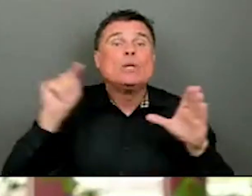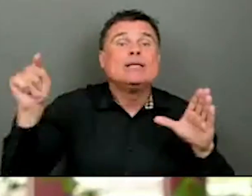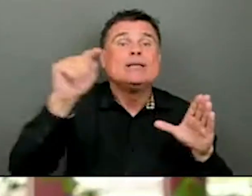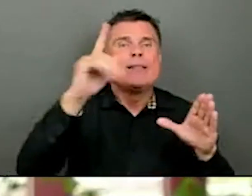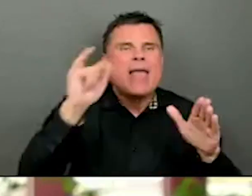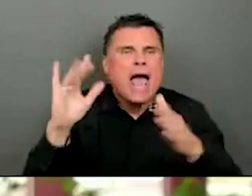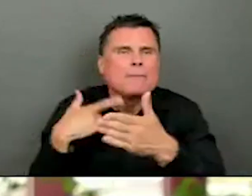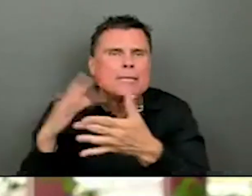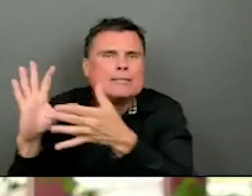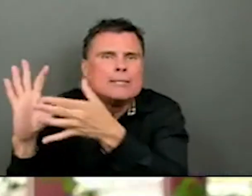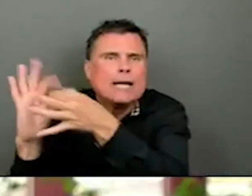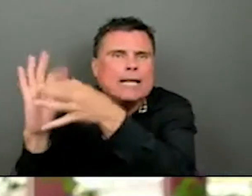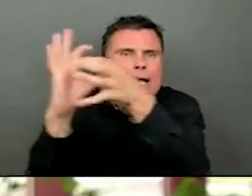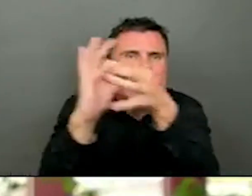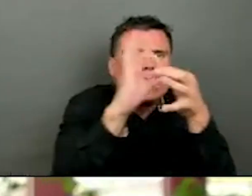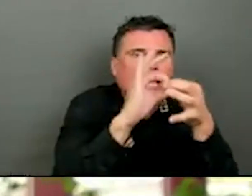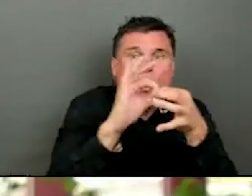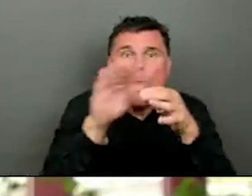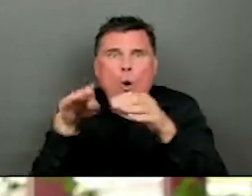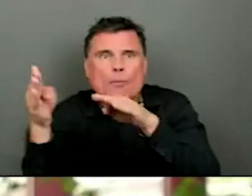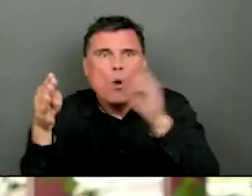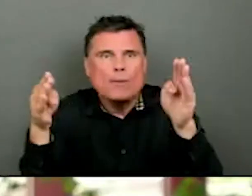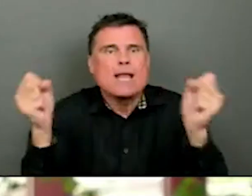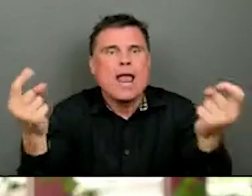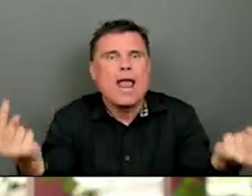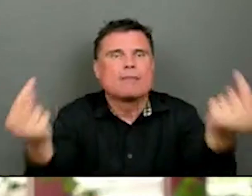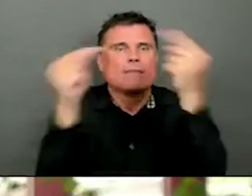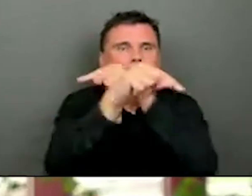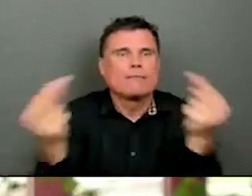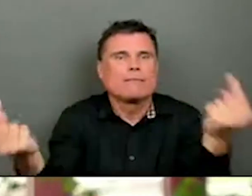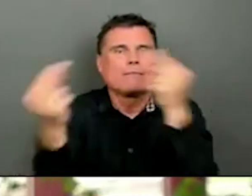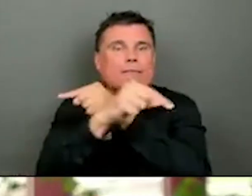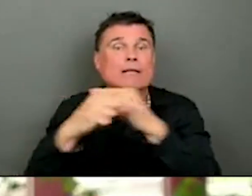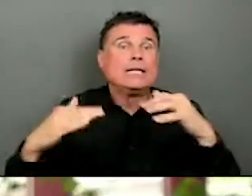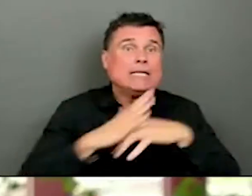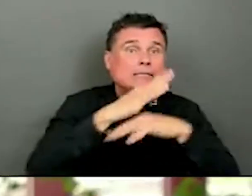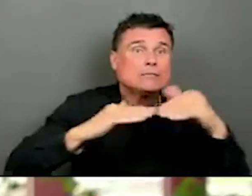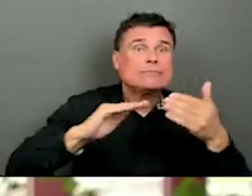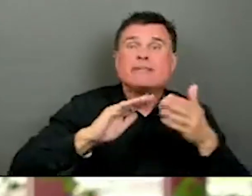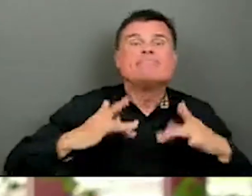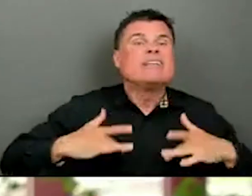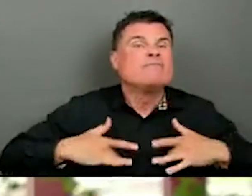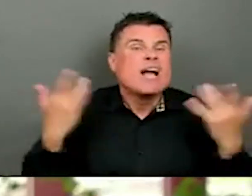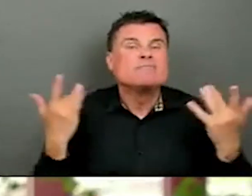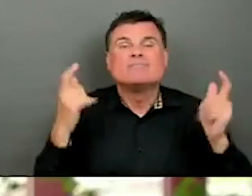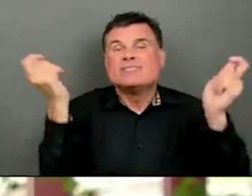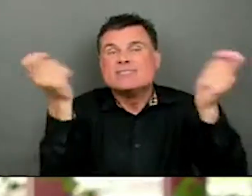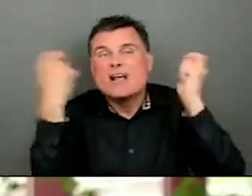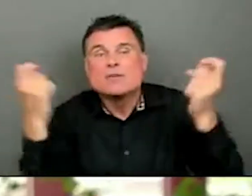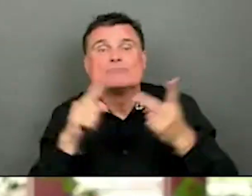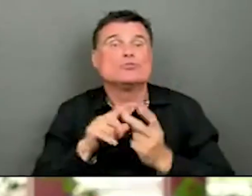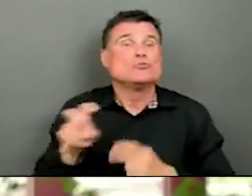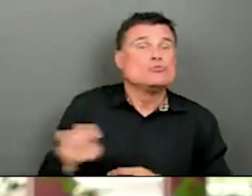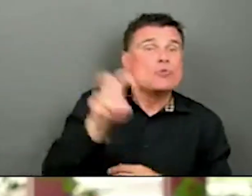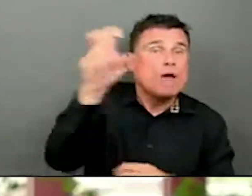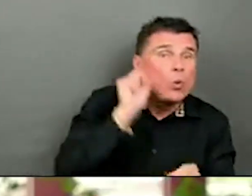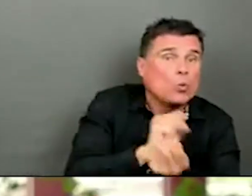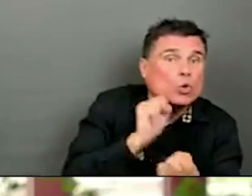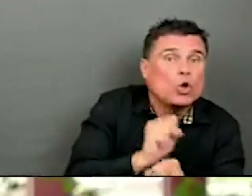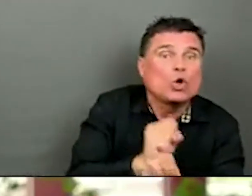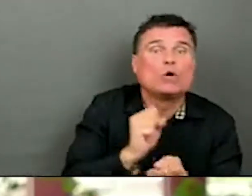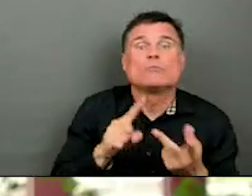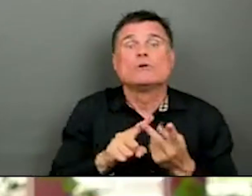elsewhere, other communities, other provinces, or whether we're traveling for work, we're traveling within BC,